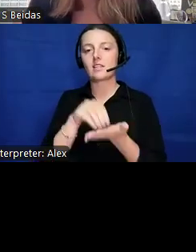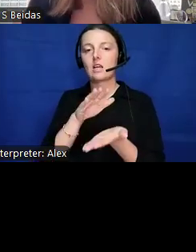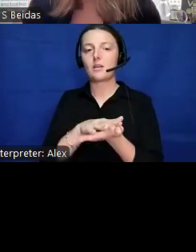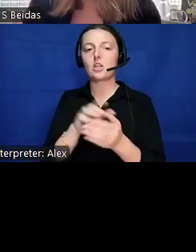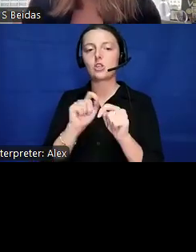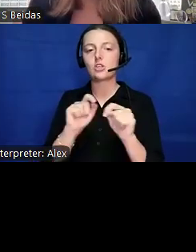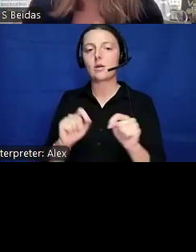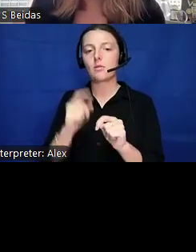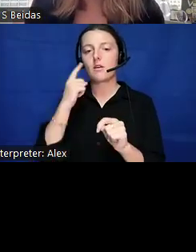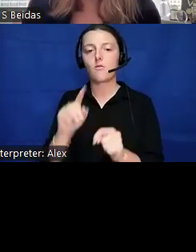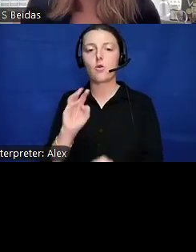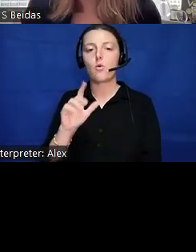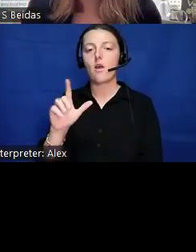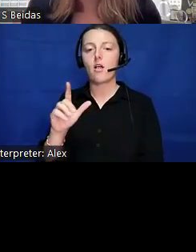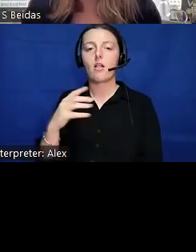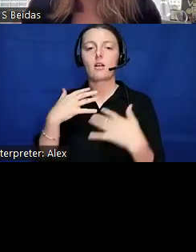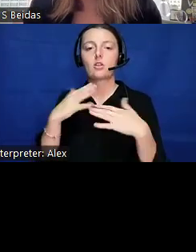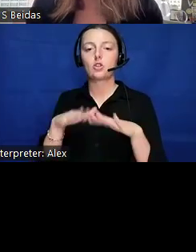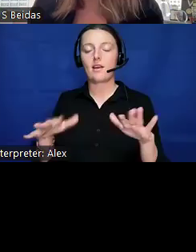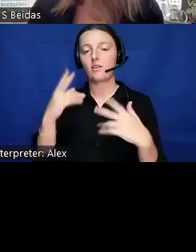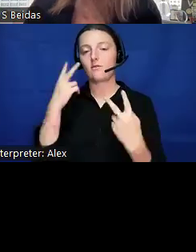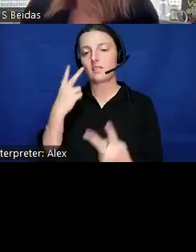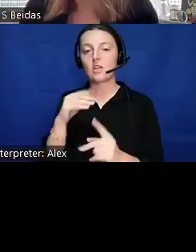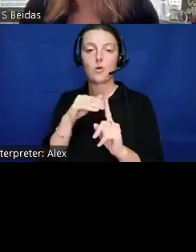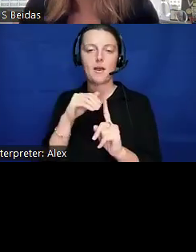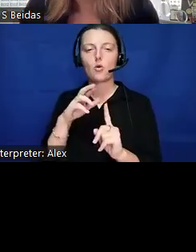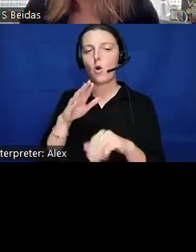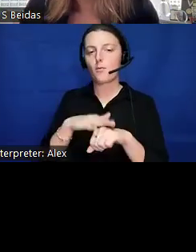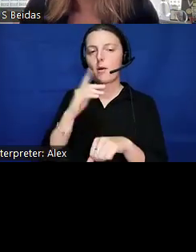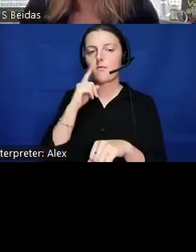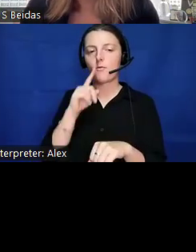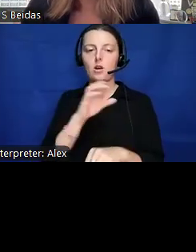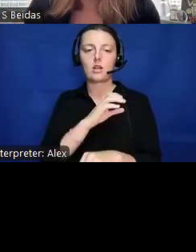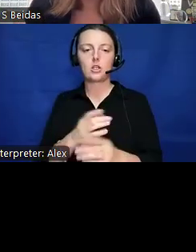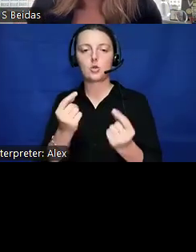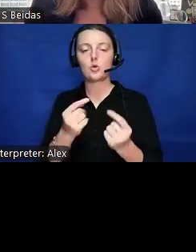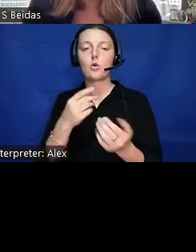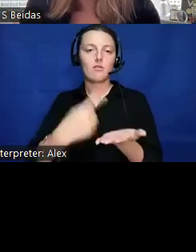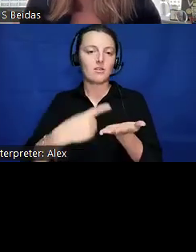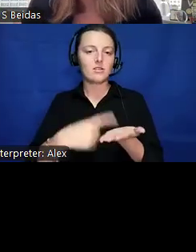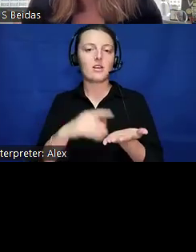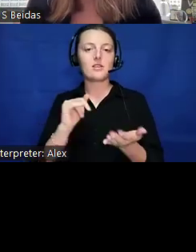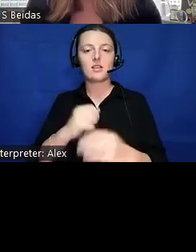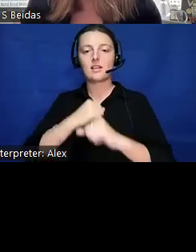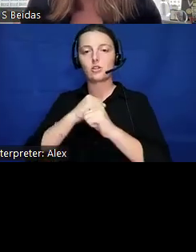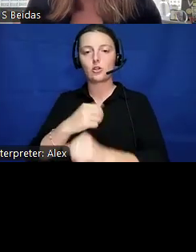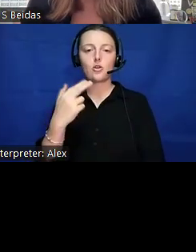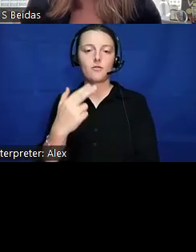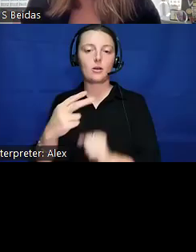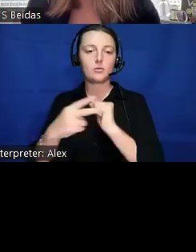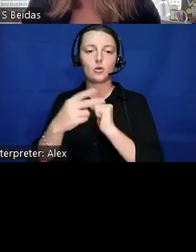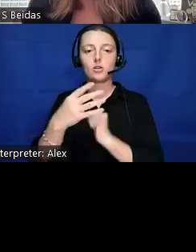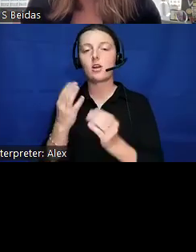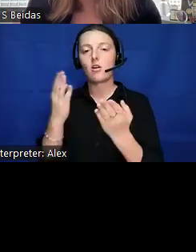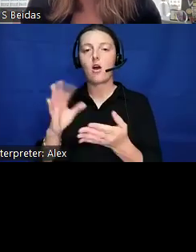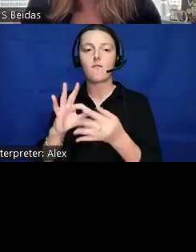well child visit a reminder or prompt for the clinician to discuss secure firearm storage and to offer a cable lock. And